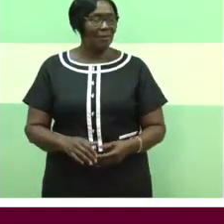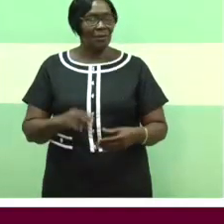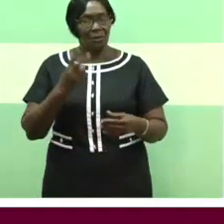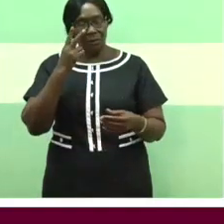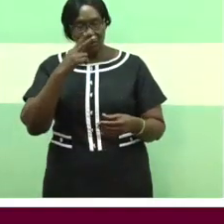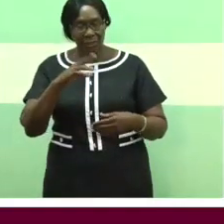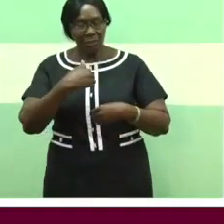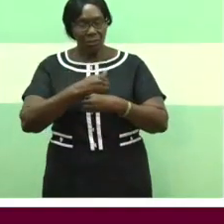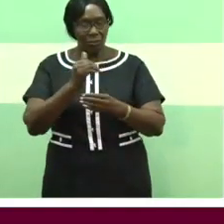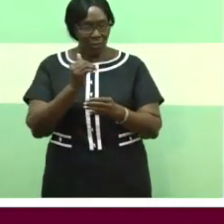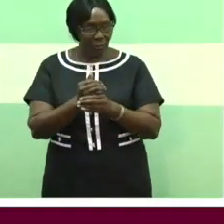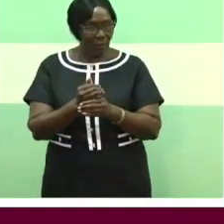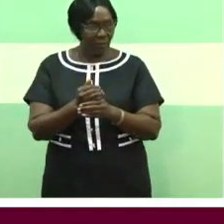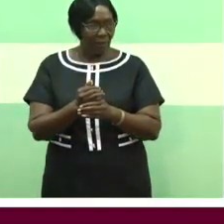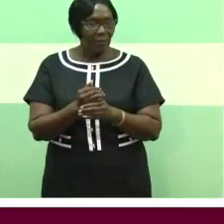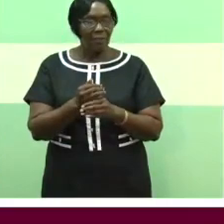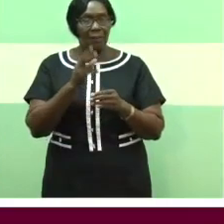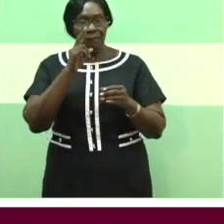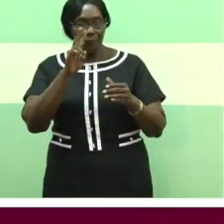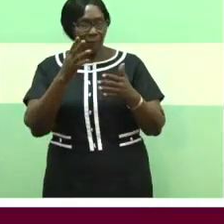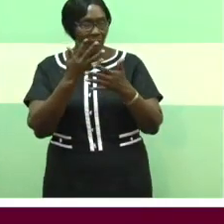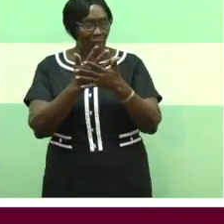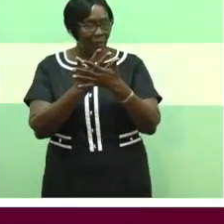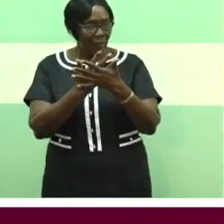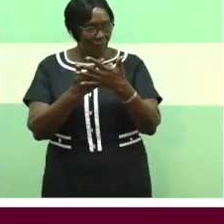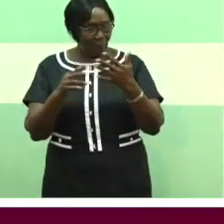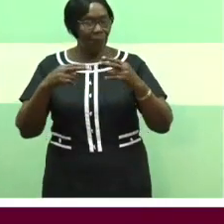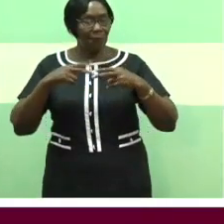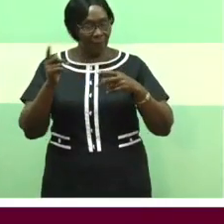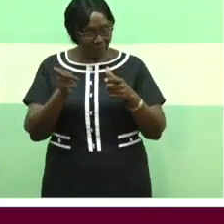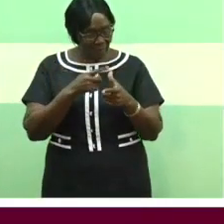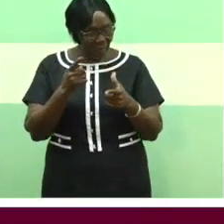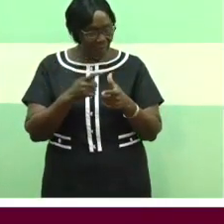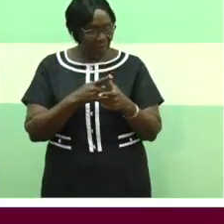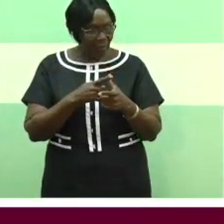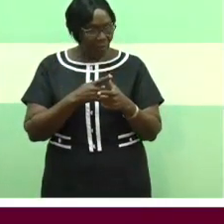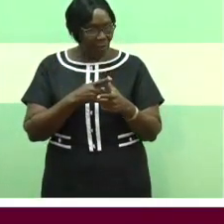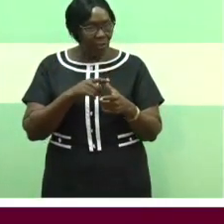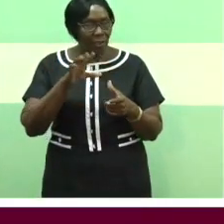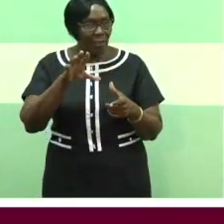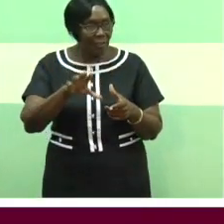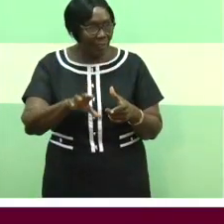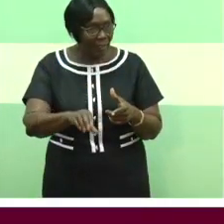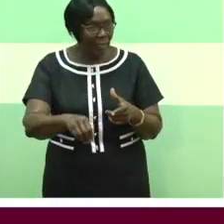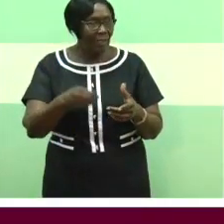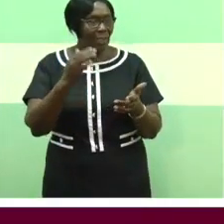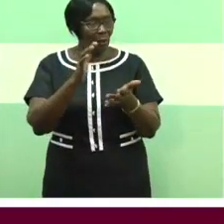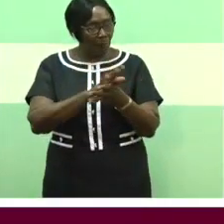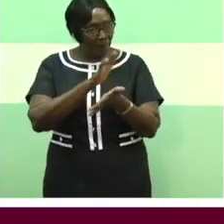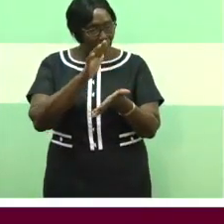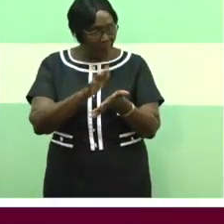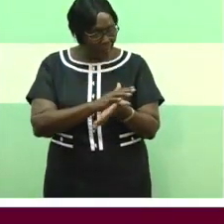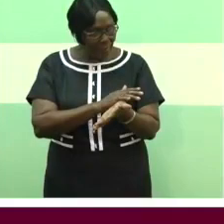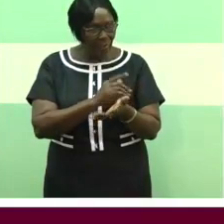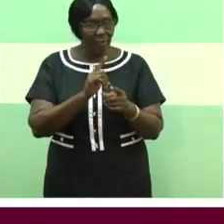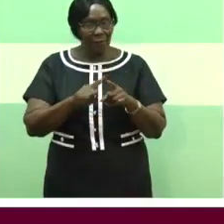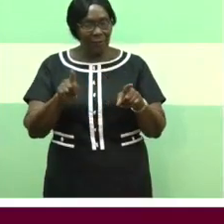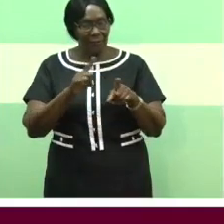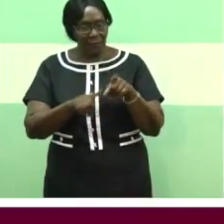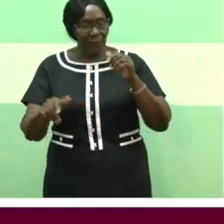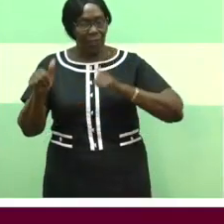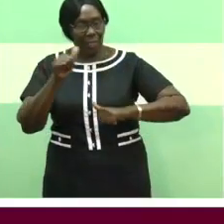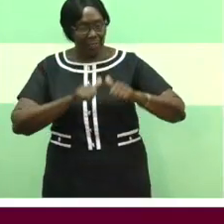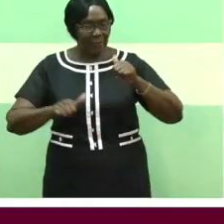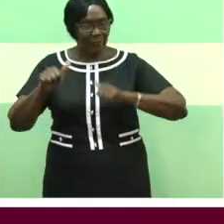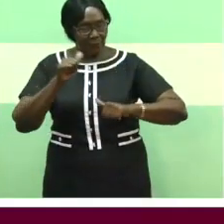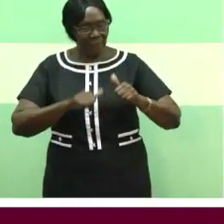at creating a visual schedule. So the first thing you would do would be to source and laminate pictures of the different